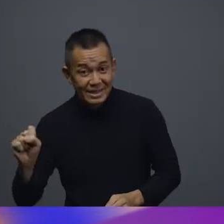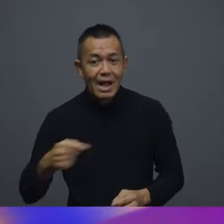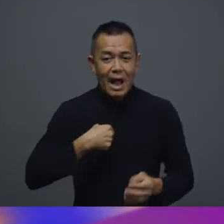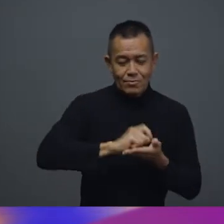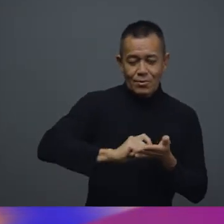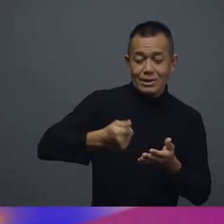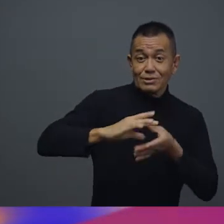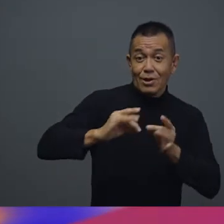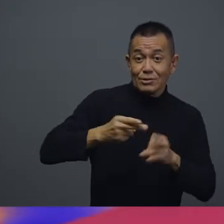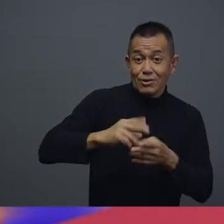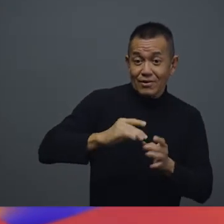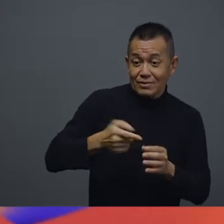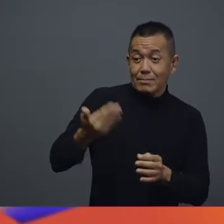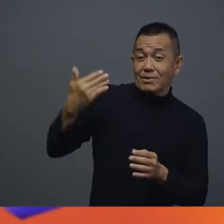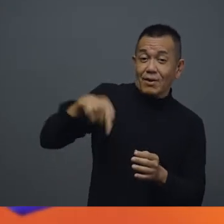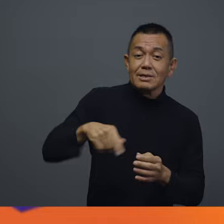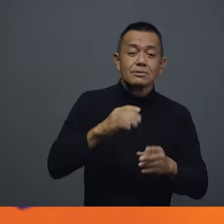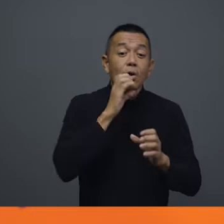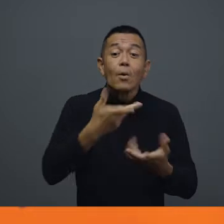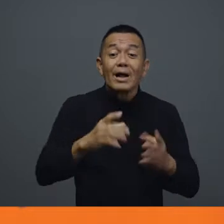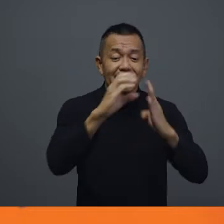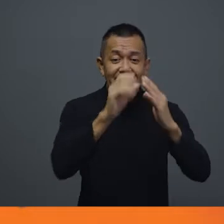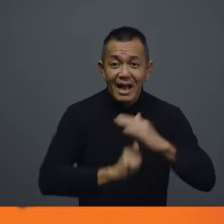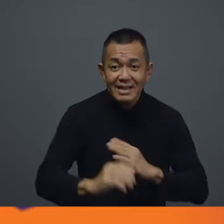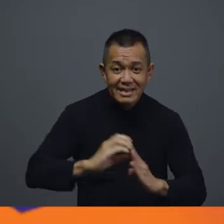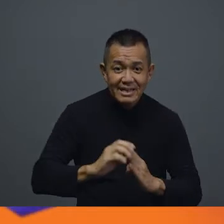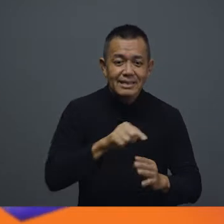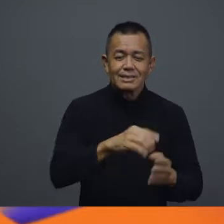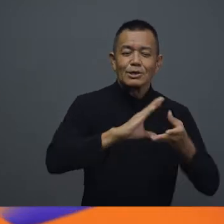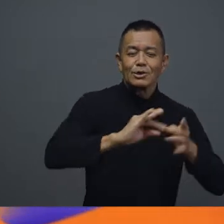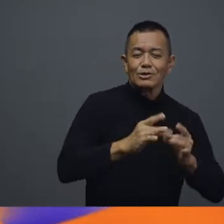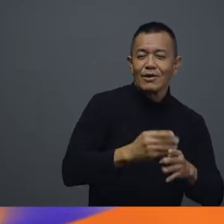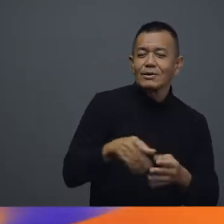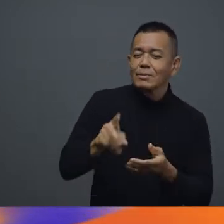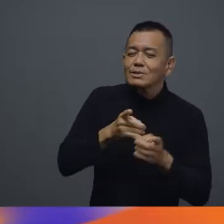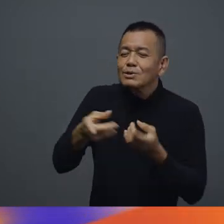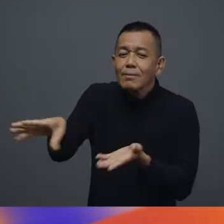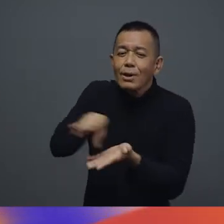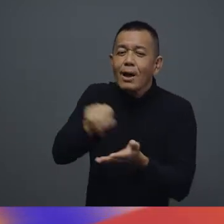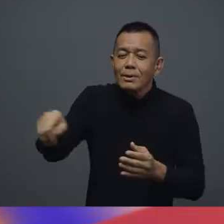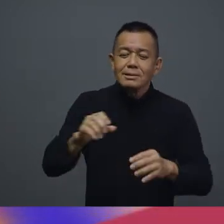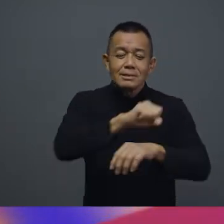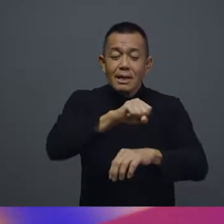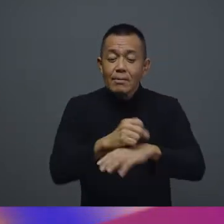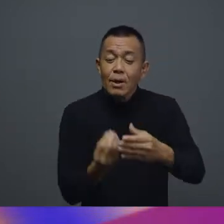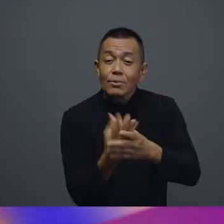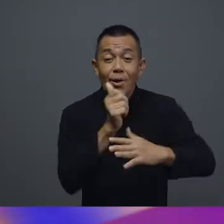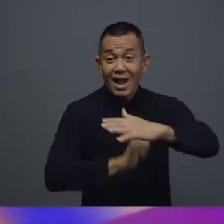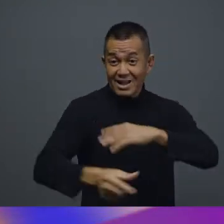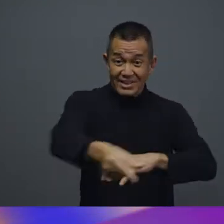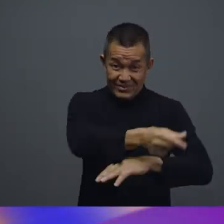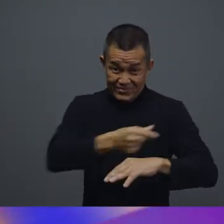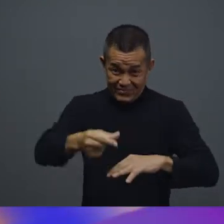short story some years back called The City Beneath the City. And the short story actually describes a copy of